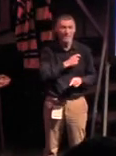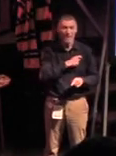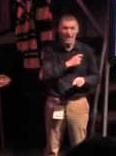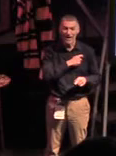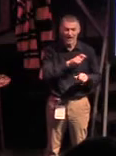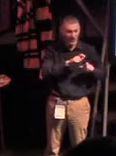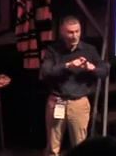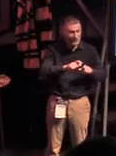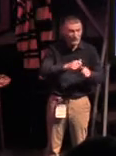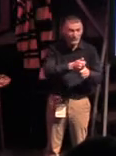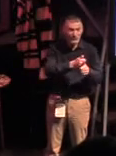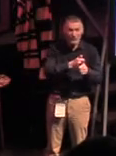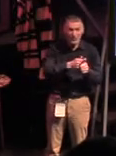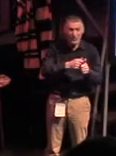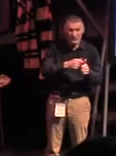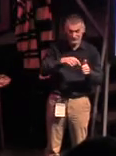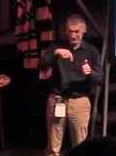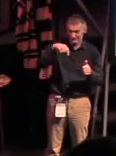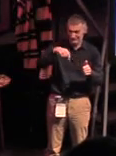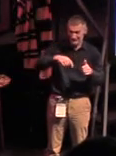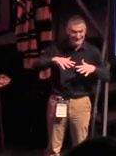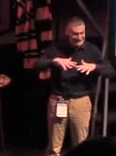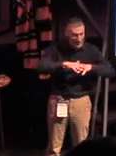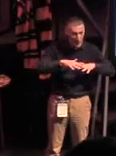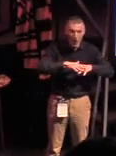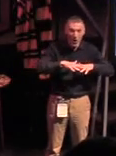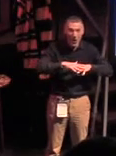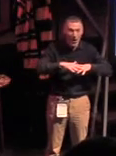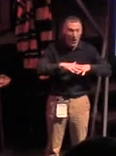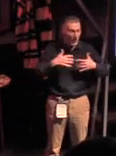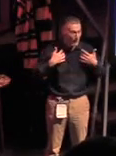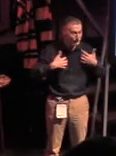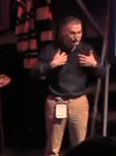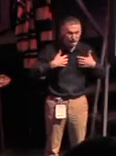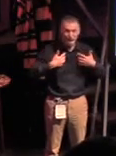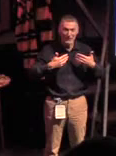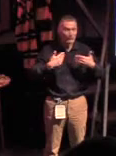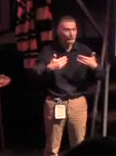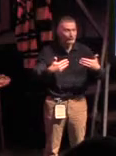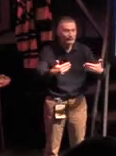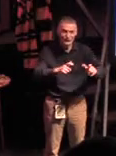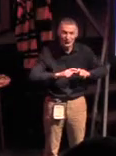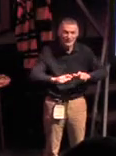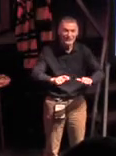continuous support in keeping this network of ours vibrant and relevant.